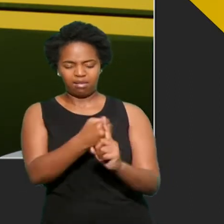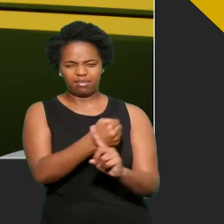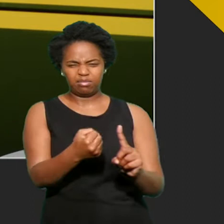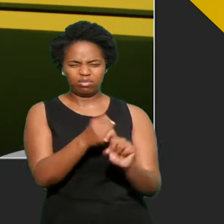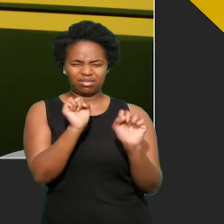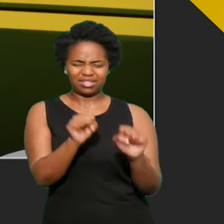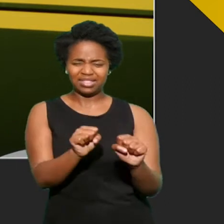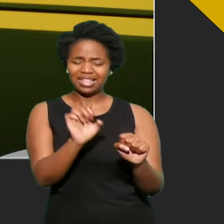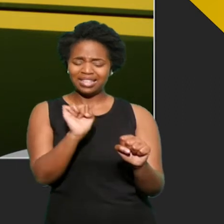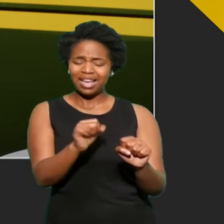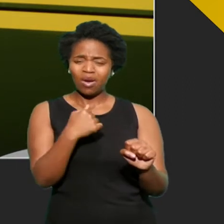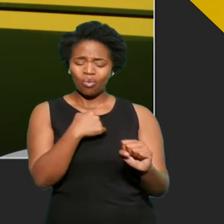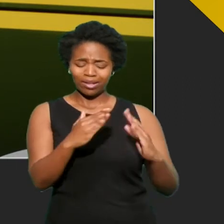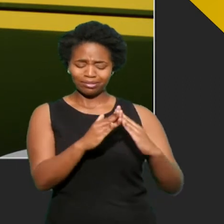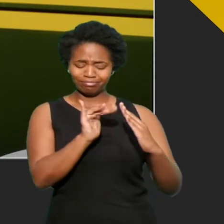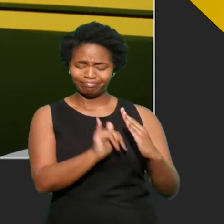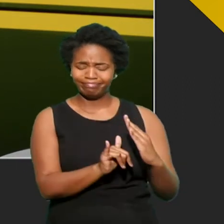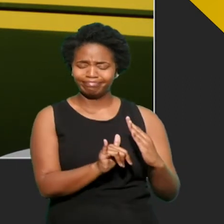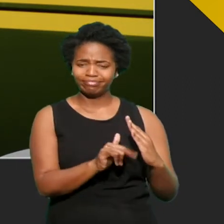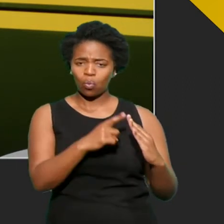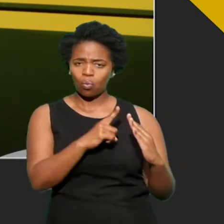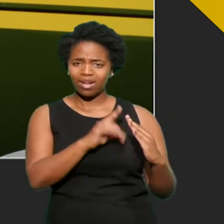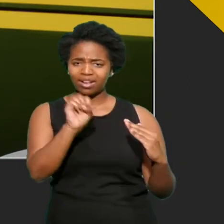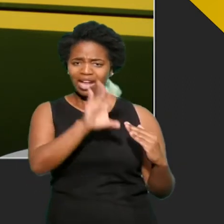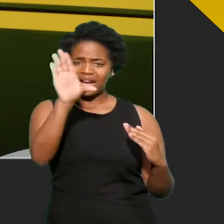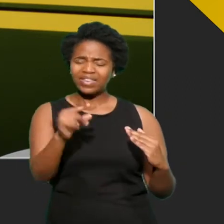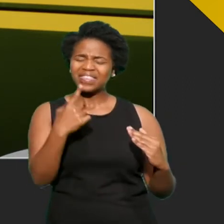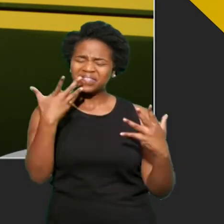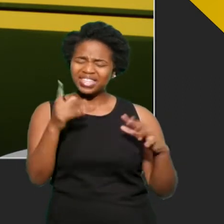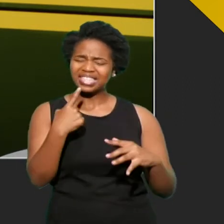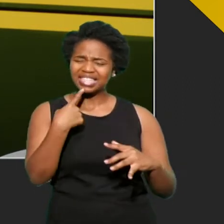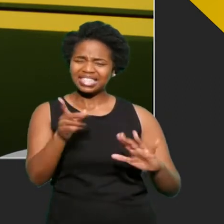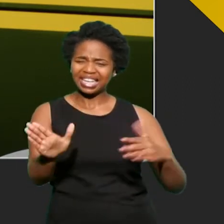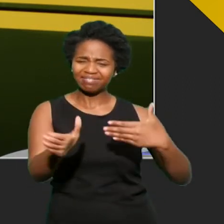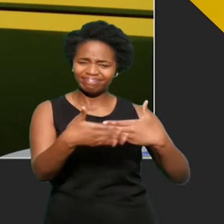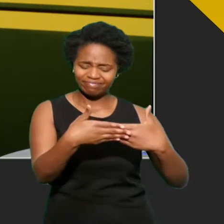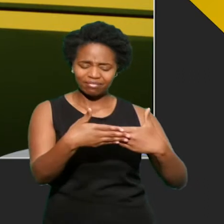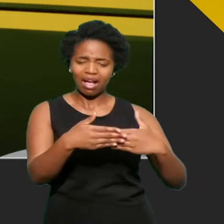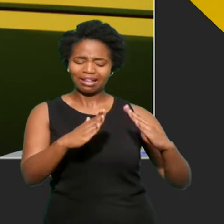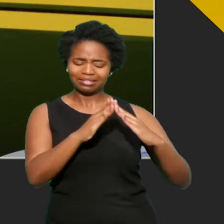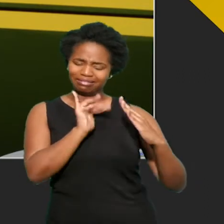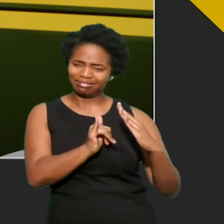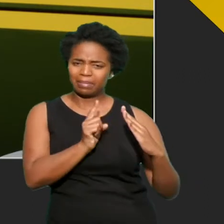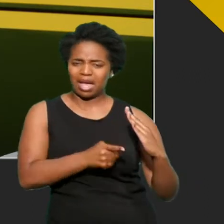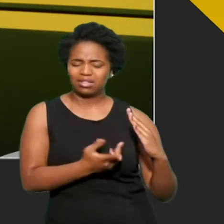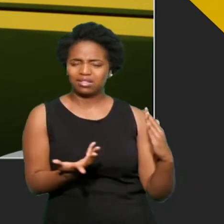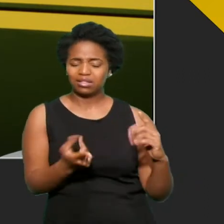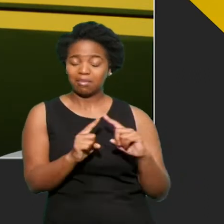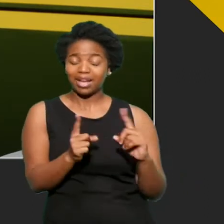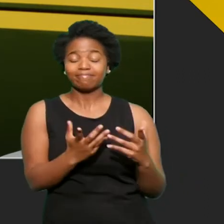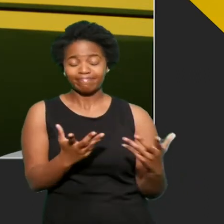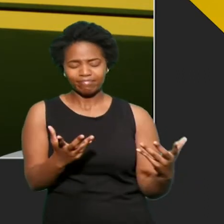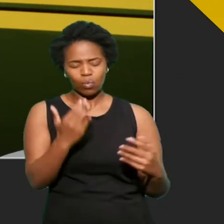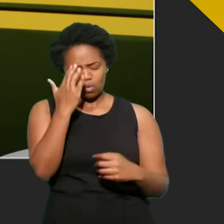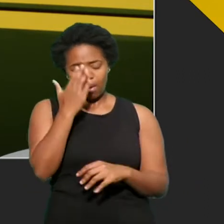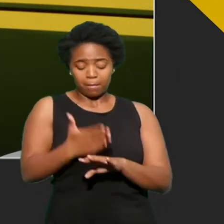we are 14 days into the second part of the extension in South Africa, we did see that number was not just started when the lockdown started in South Africa,